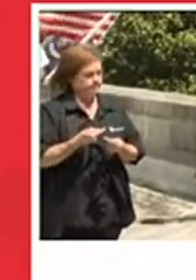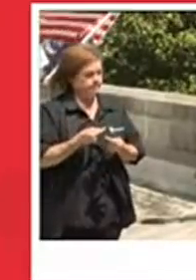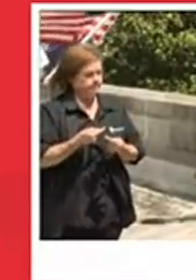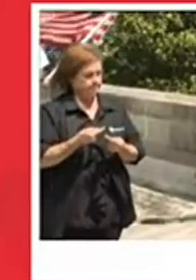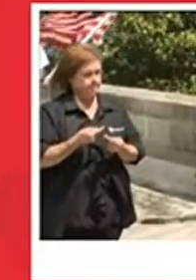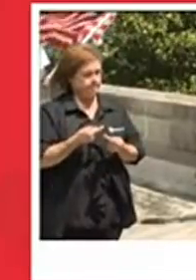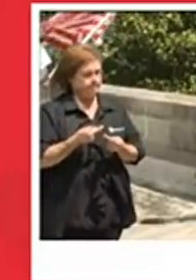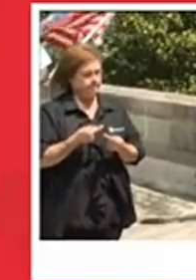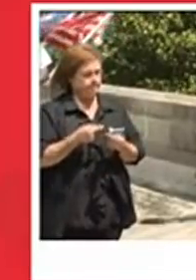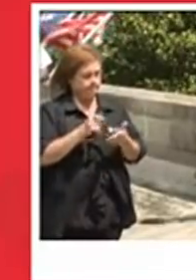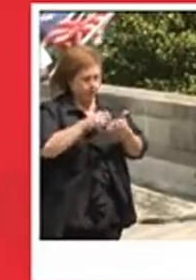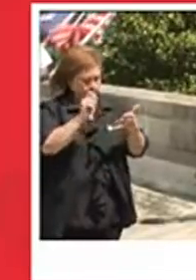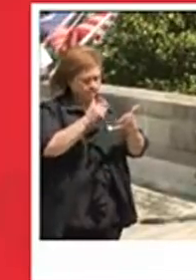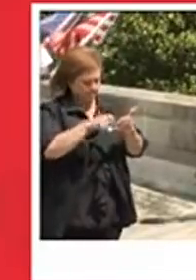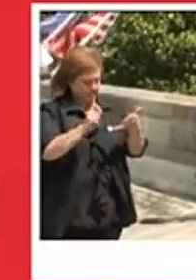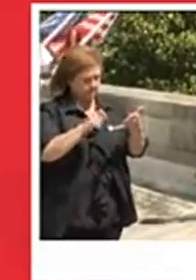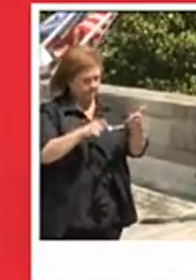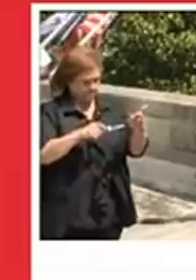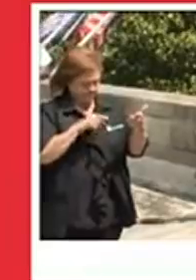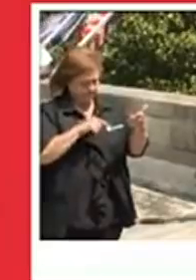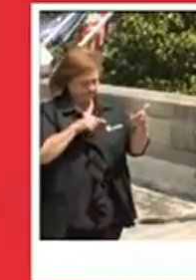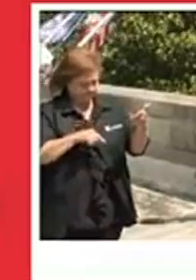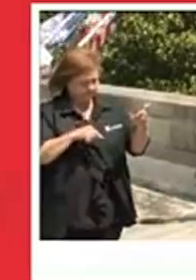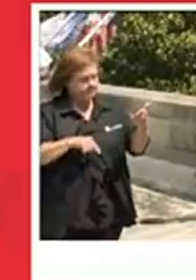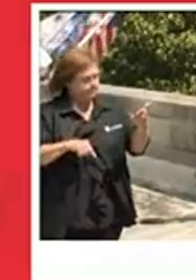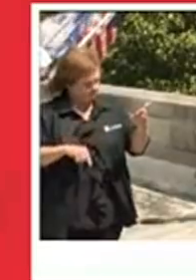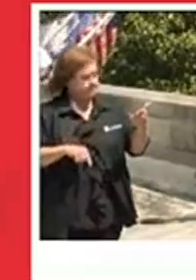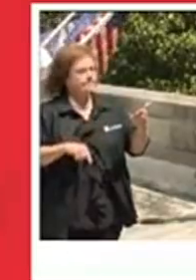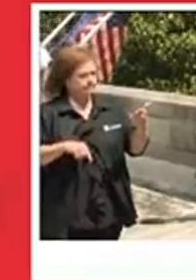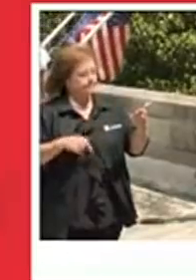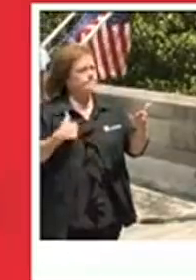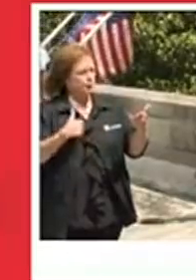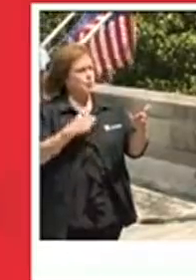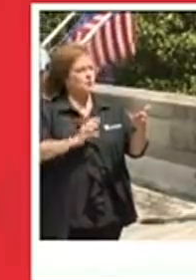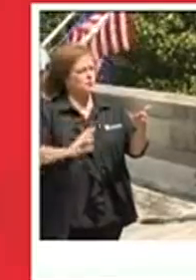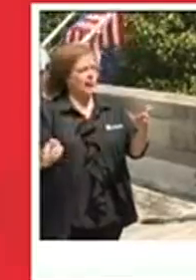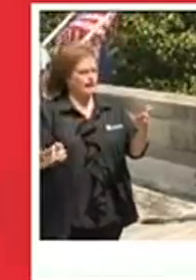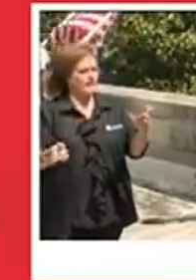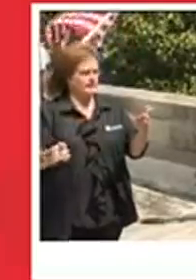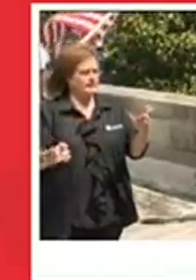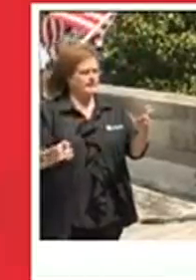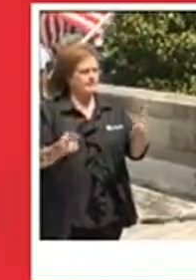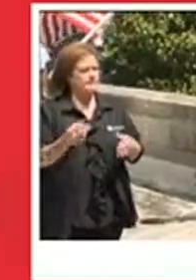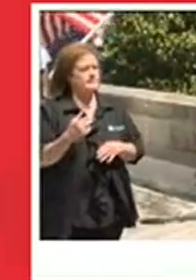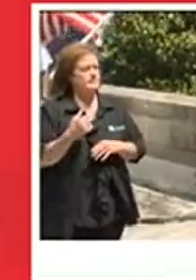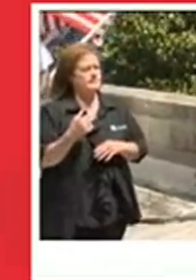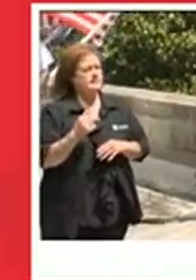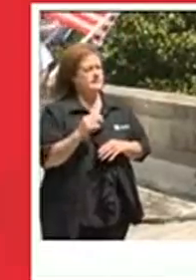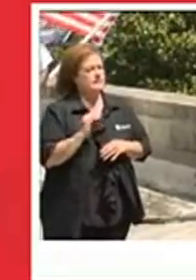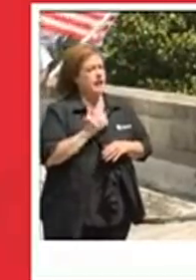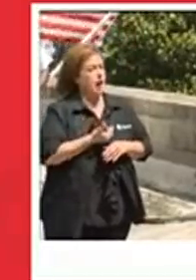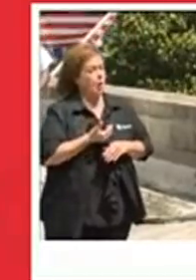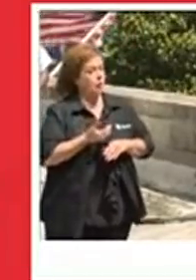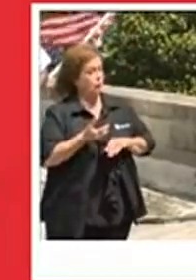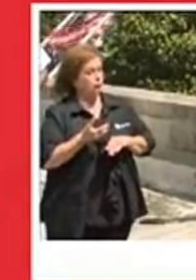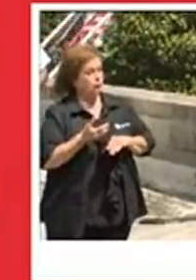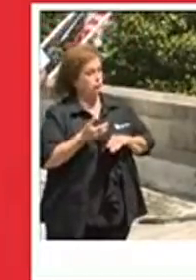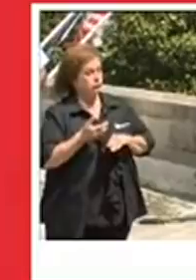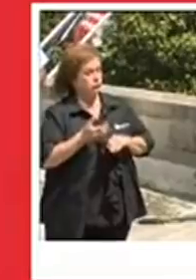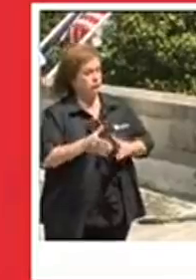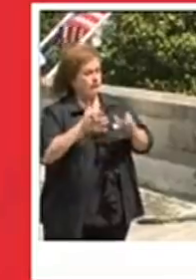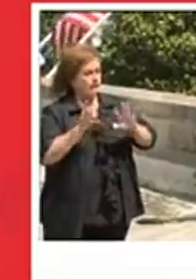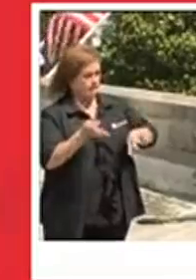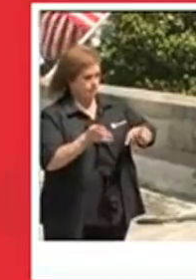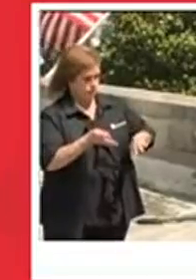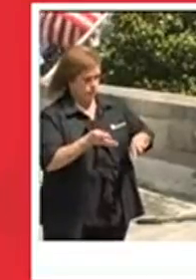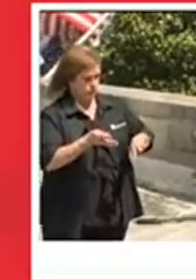hurricane checklist, and I can say with confidence that we are prepared for Cristobal. Our drainage pump stations will be fully